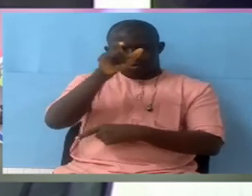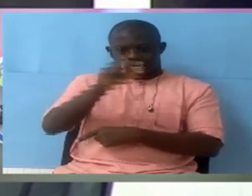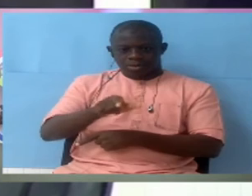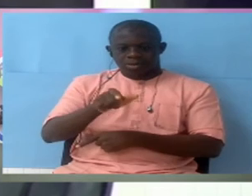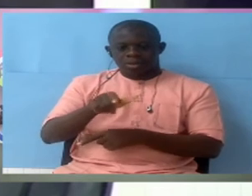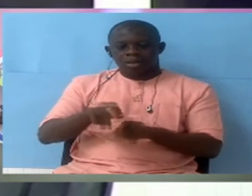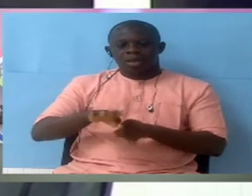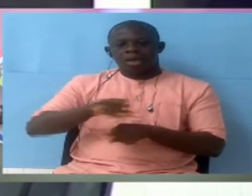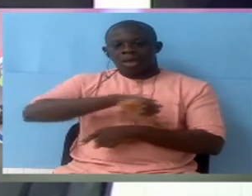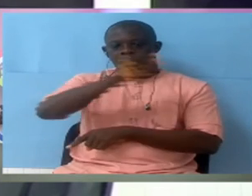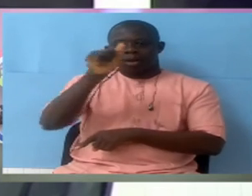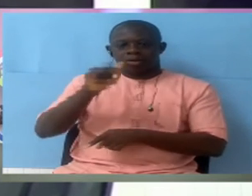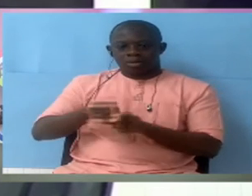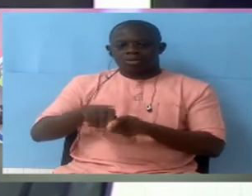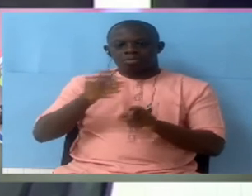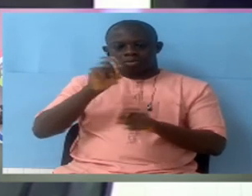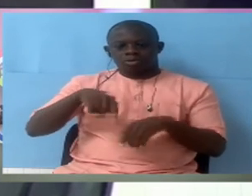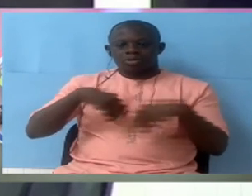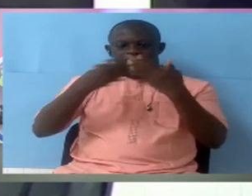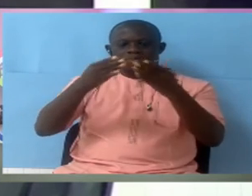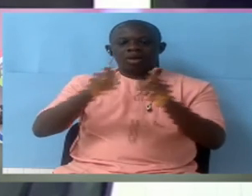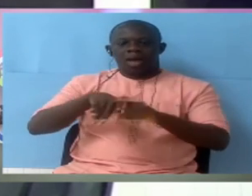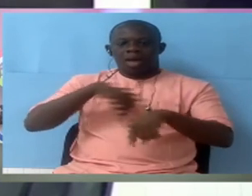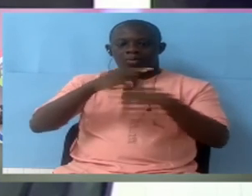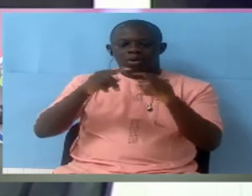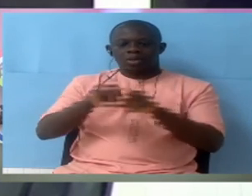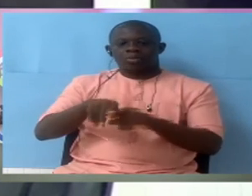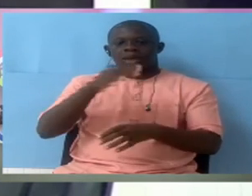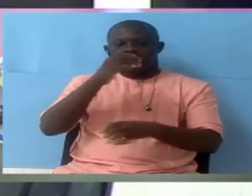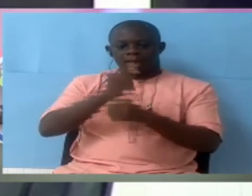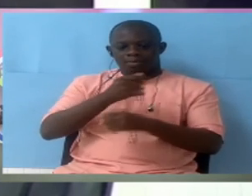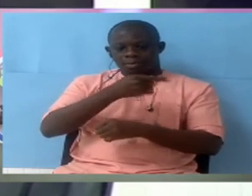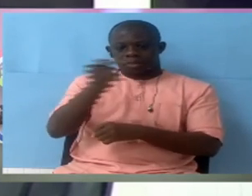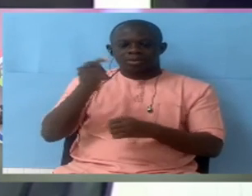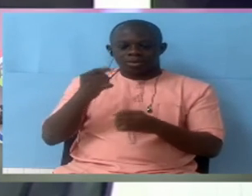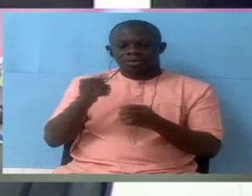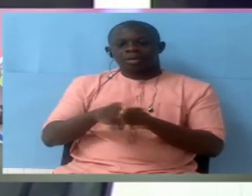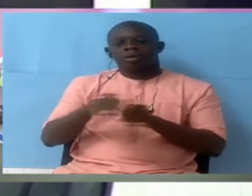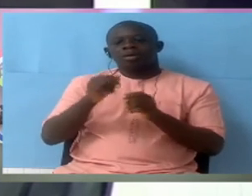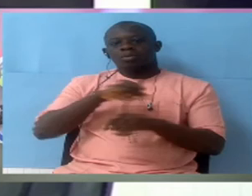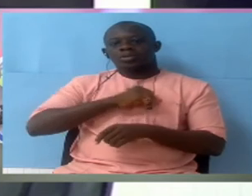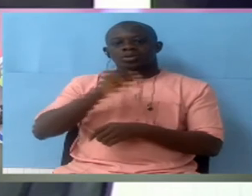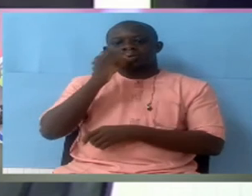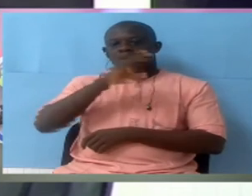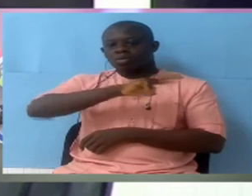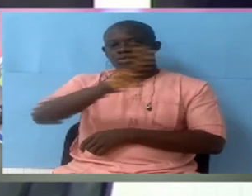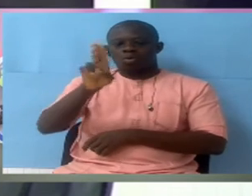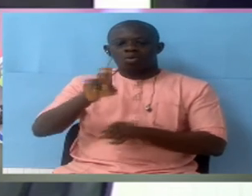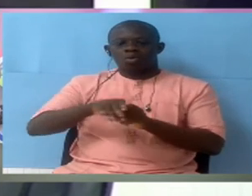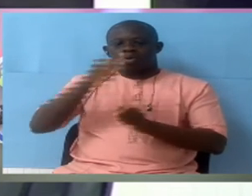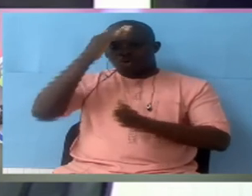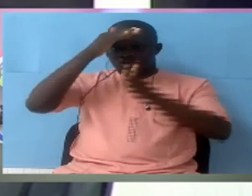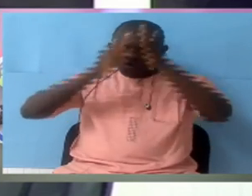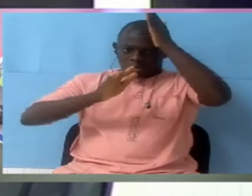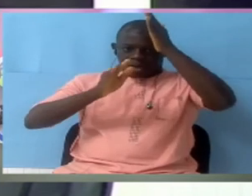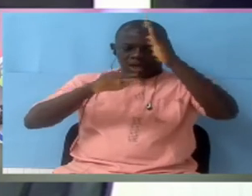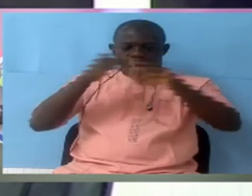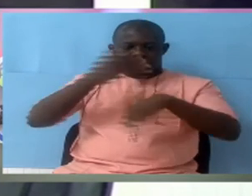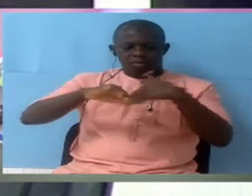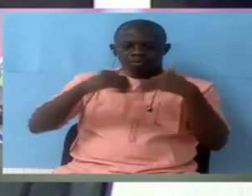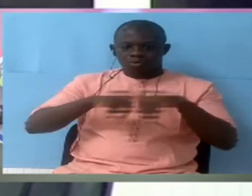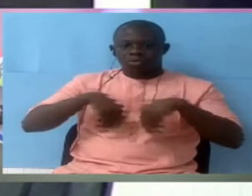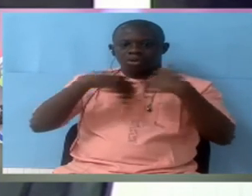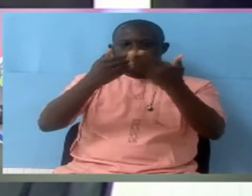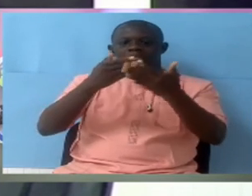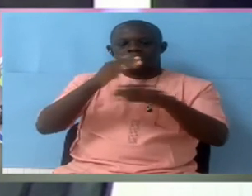Gambia la. And I'm entitled for this remission. Che waro na am lolu. He said no, soldiers are not entitled. Mune